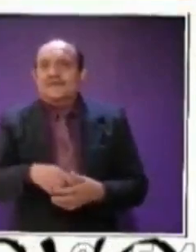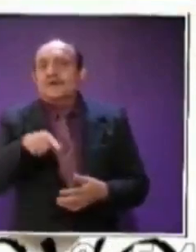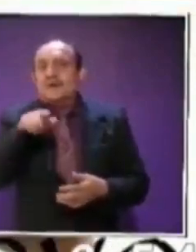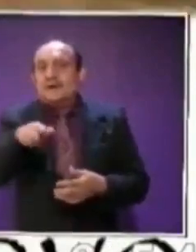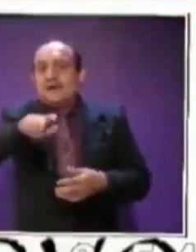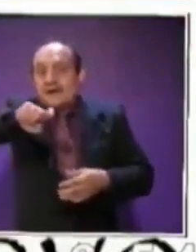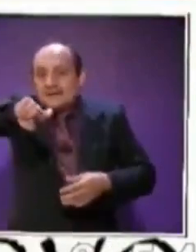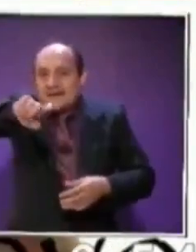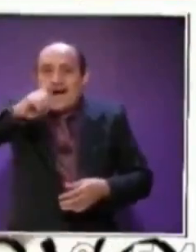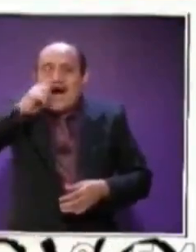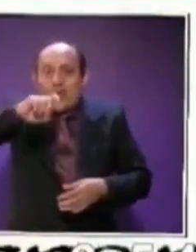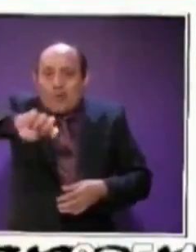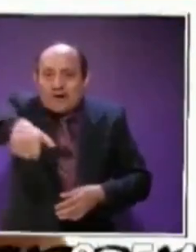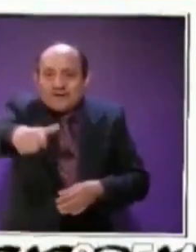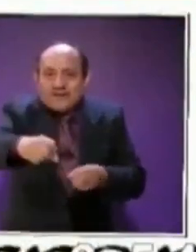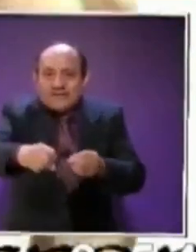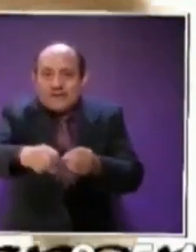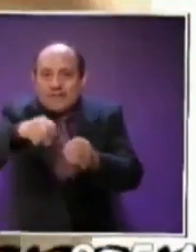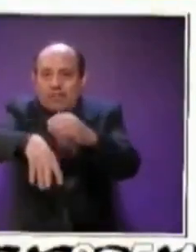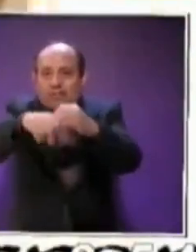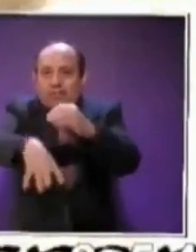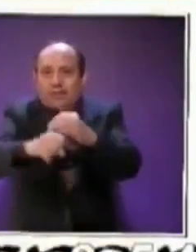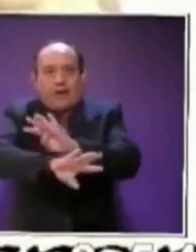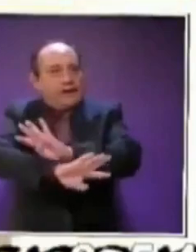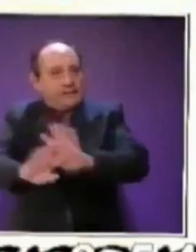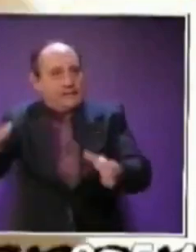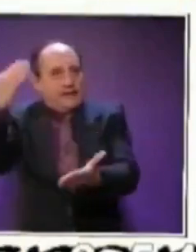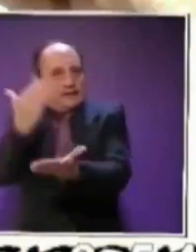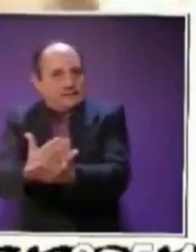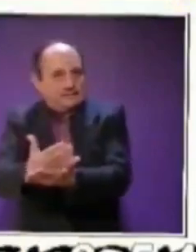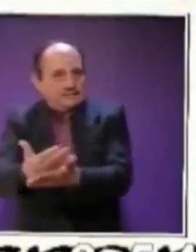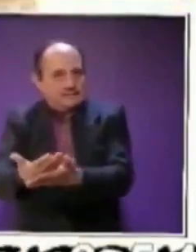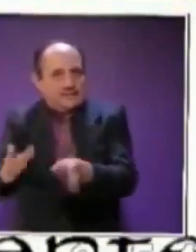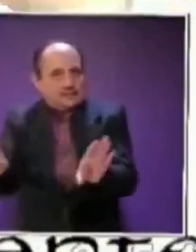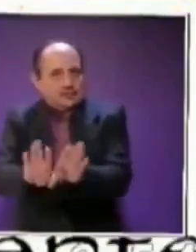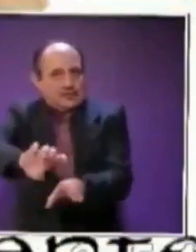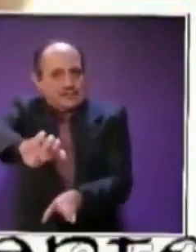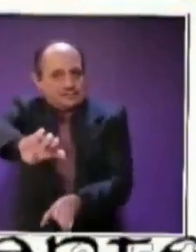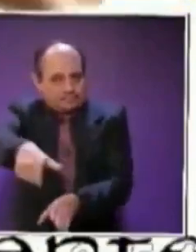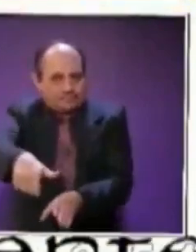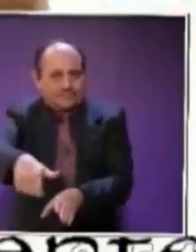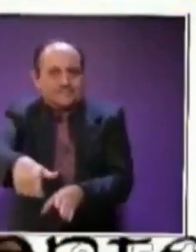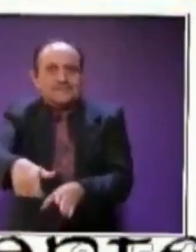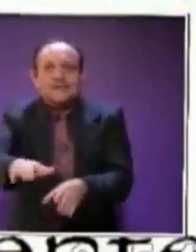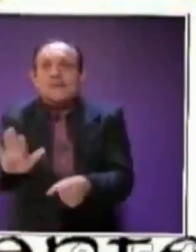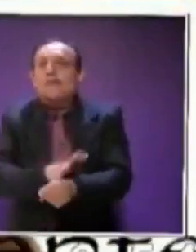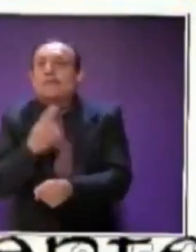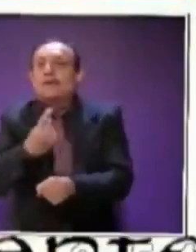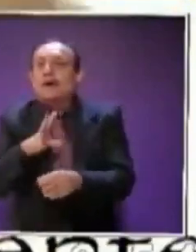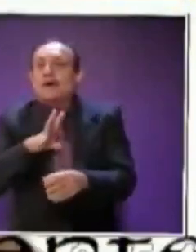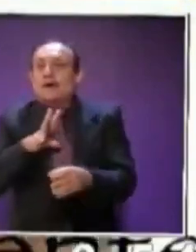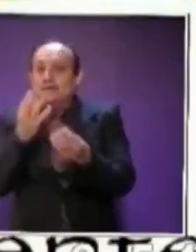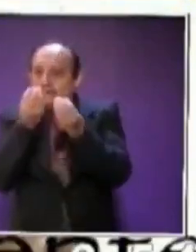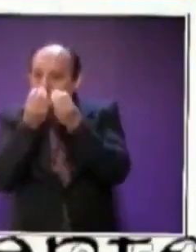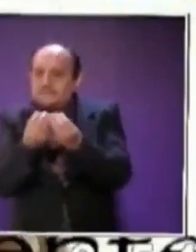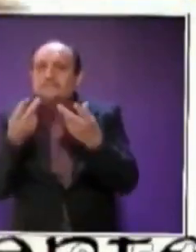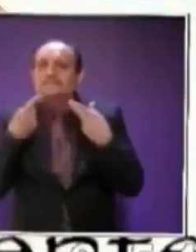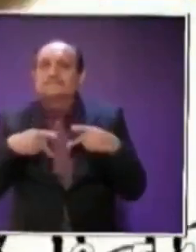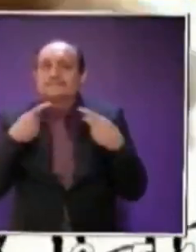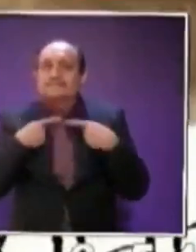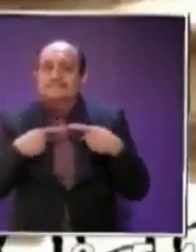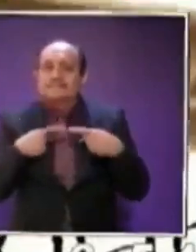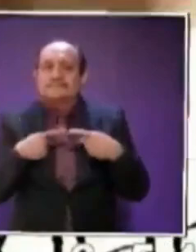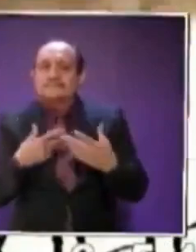que abrió la llave ya la tiene que cerrar, porque hay mucha